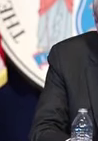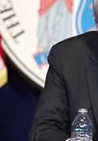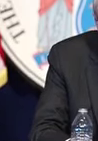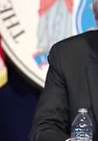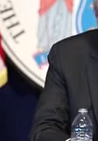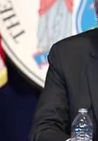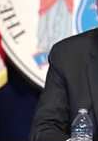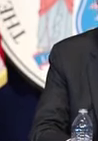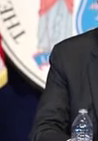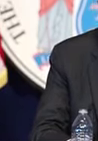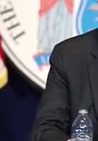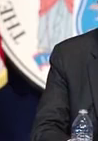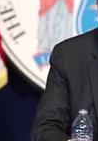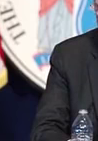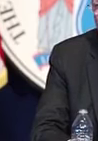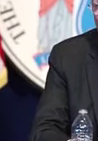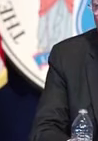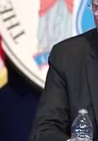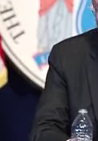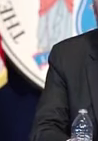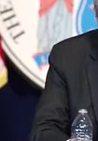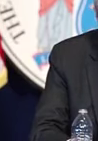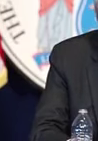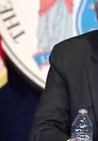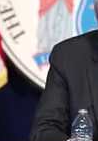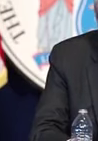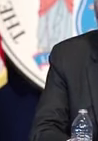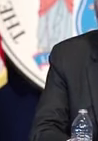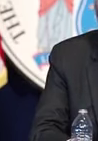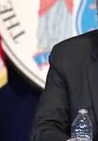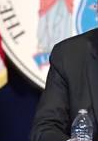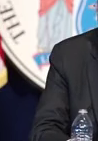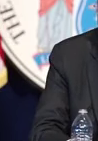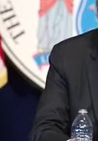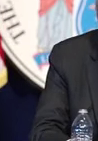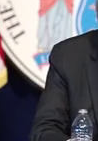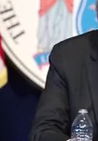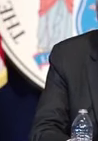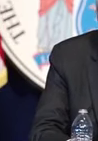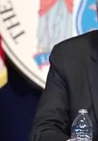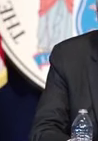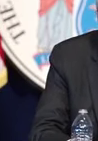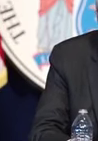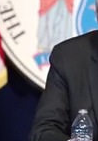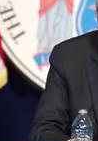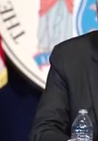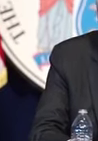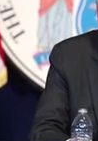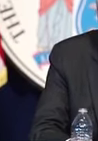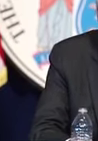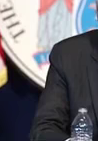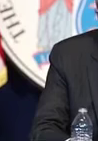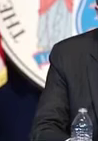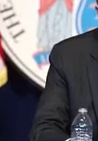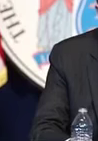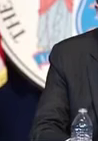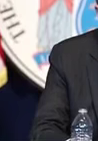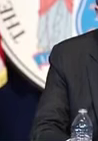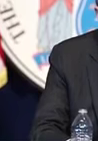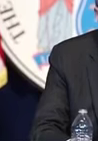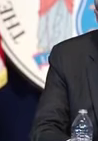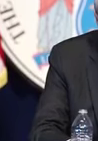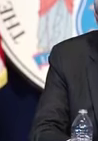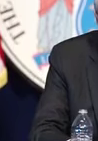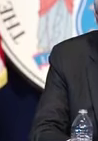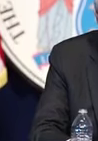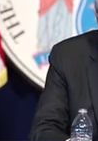positive test results. Remember, our first positive test case was reported on March 4th. And since then, now there's a